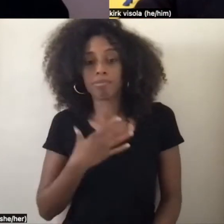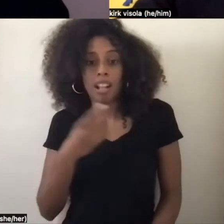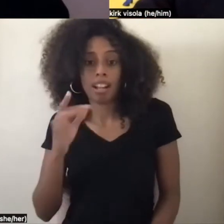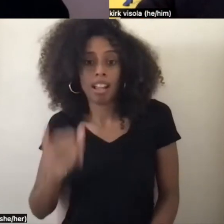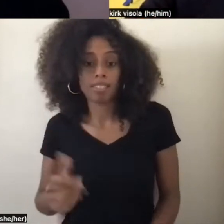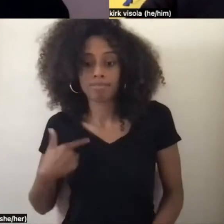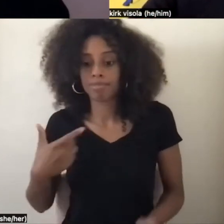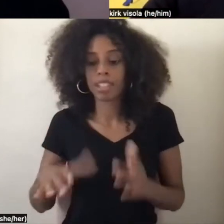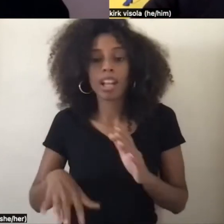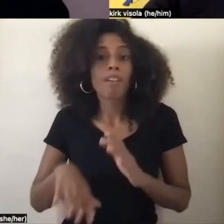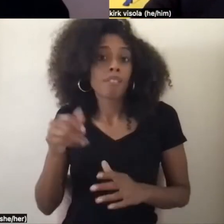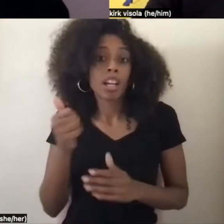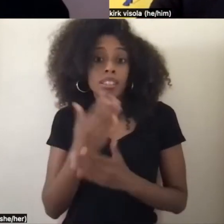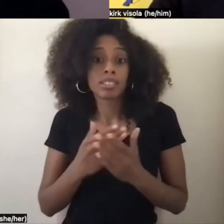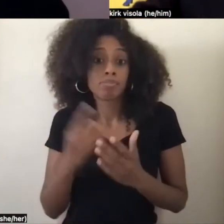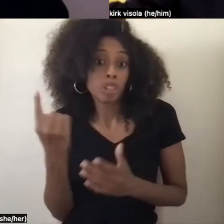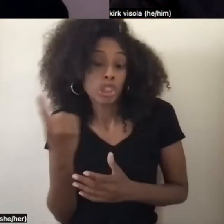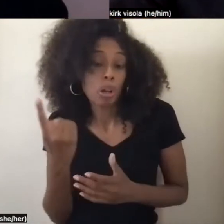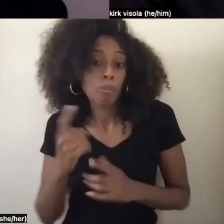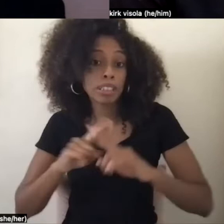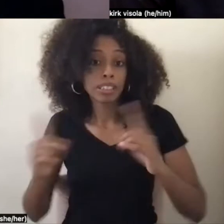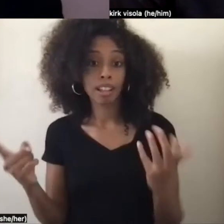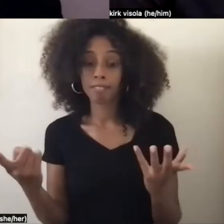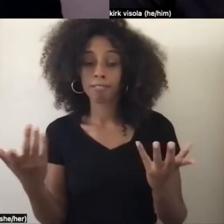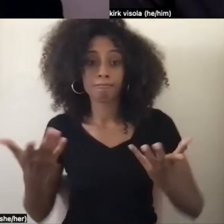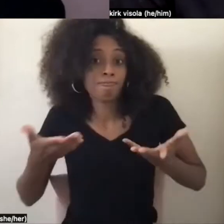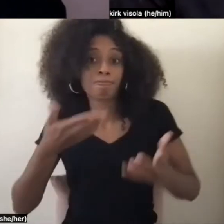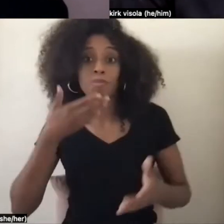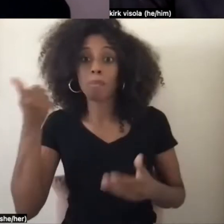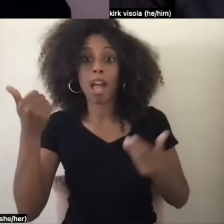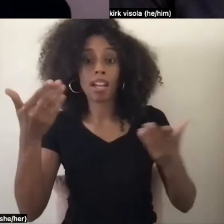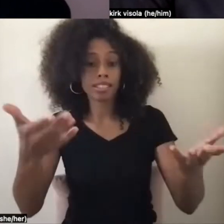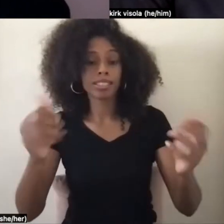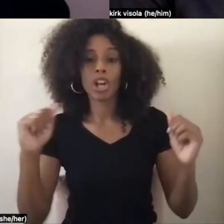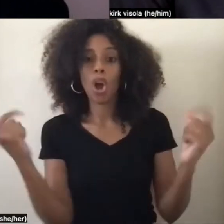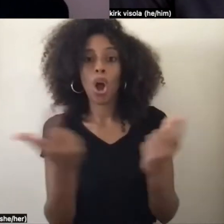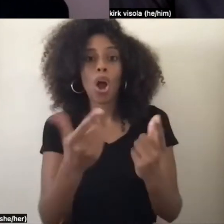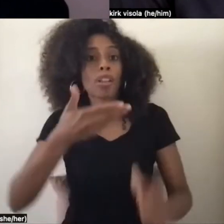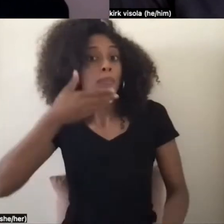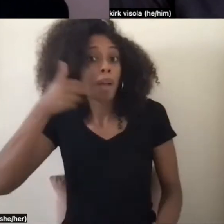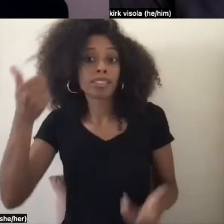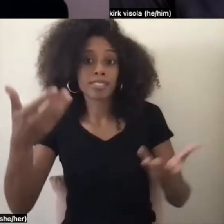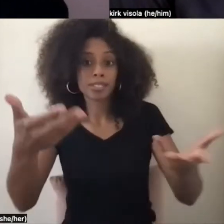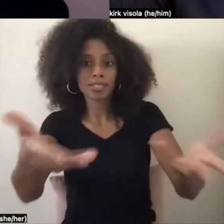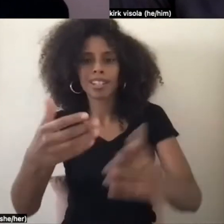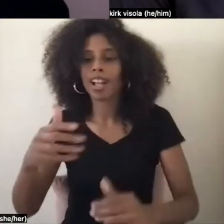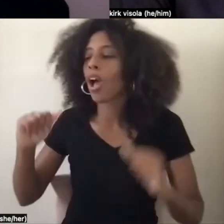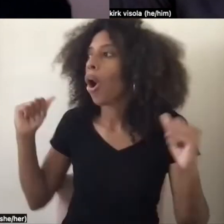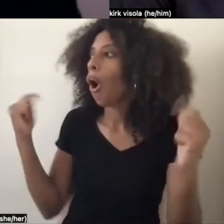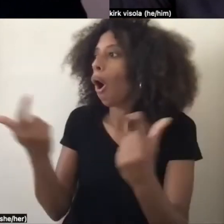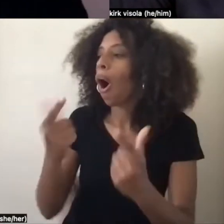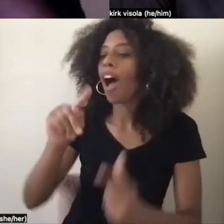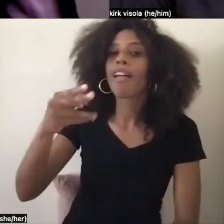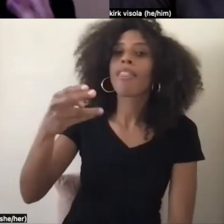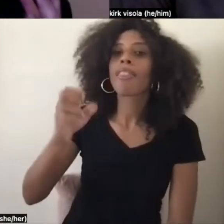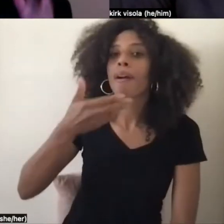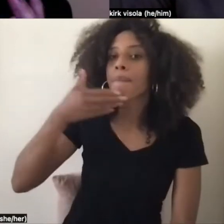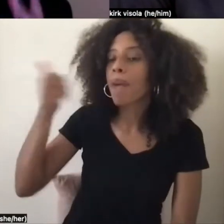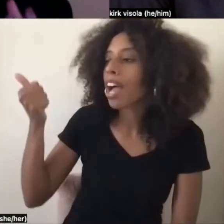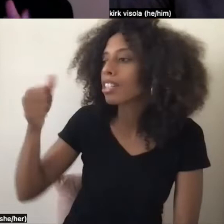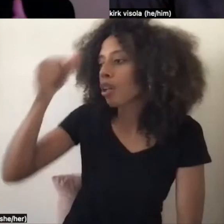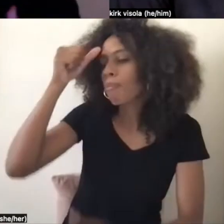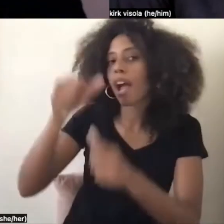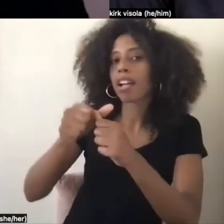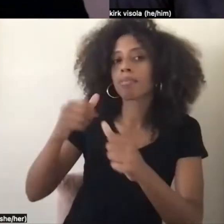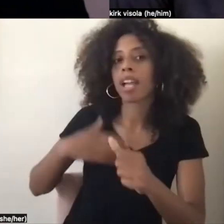find someone else. All the best. All the best. I love that. And it reminds me of like the templates that I have